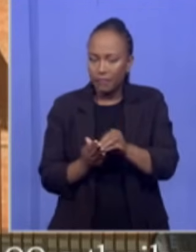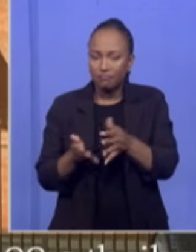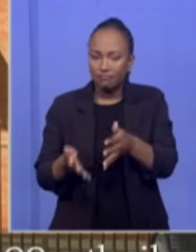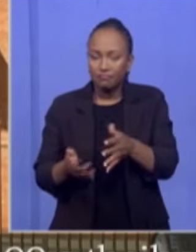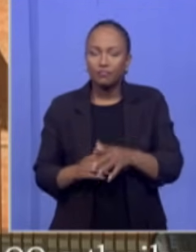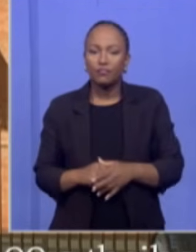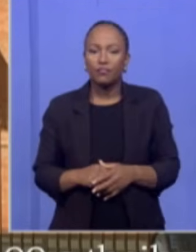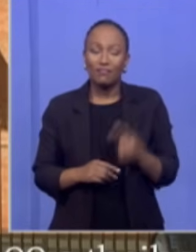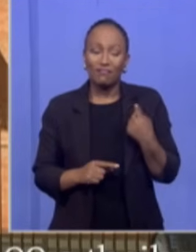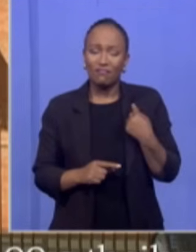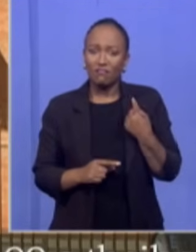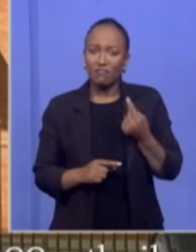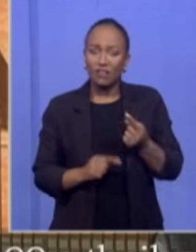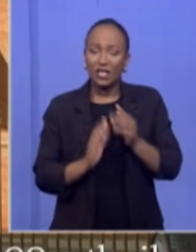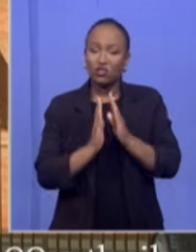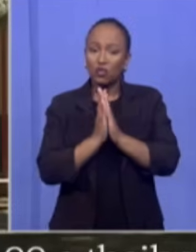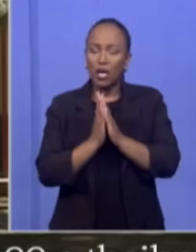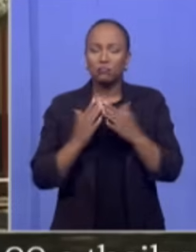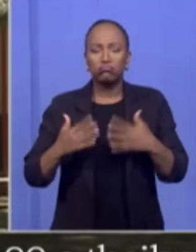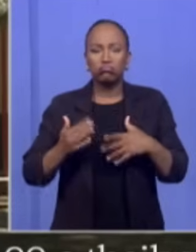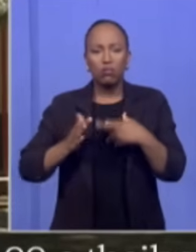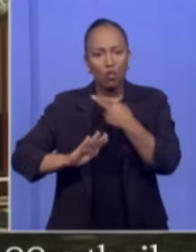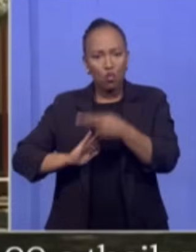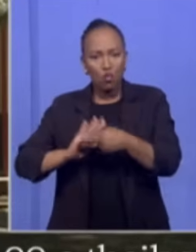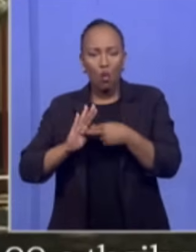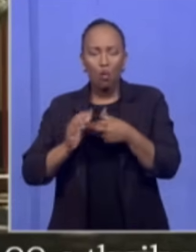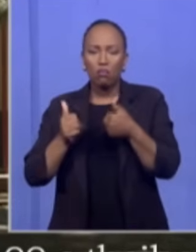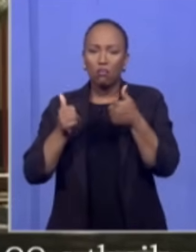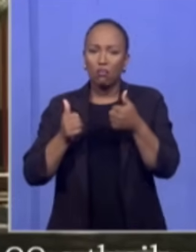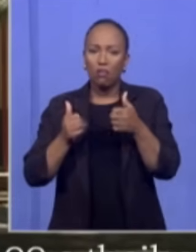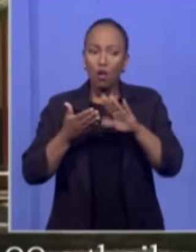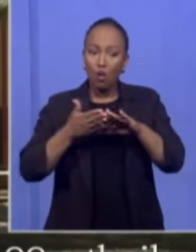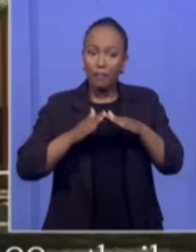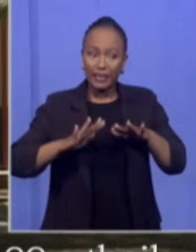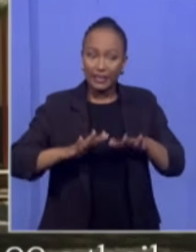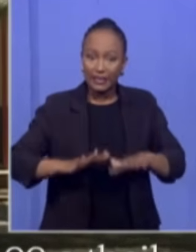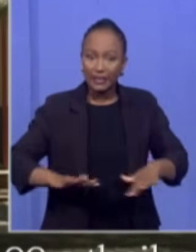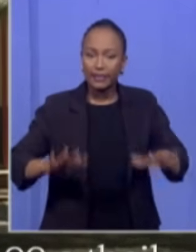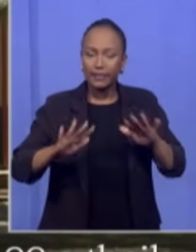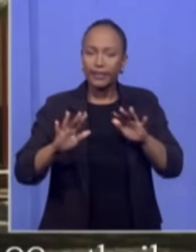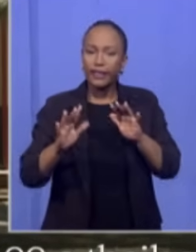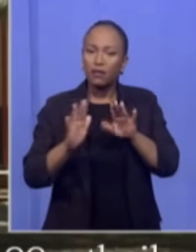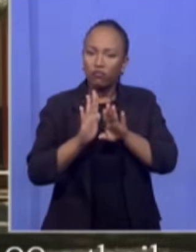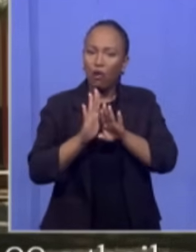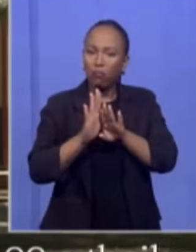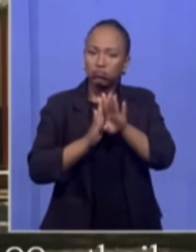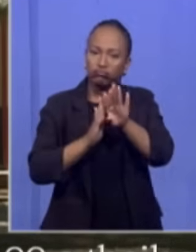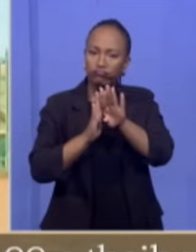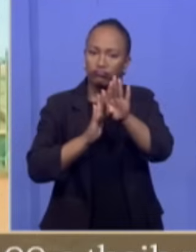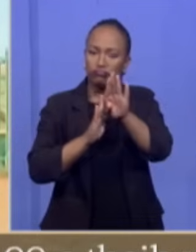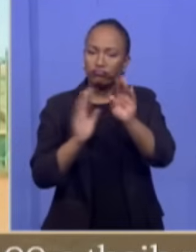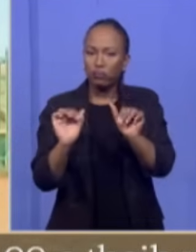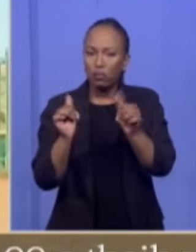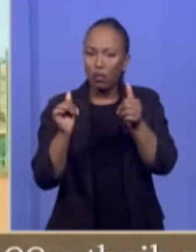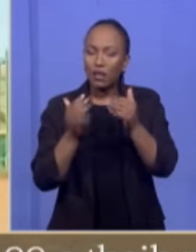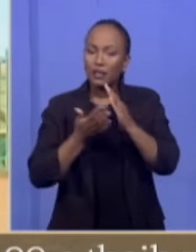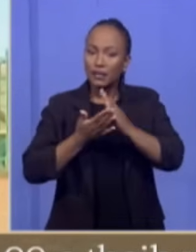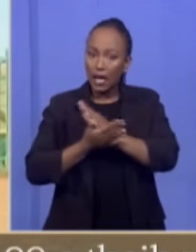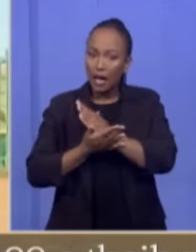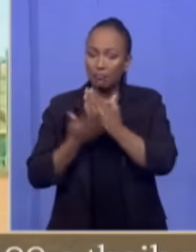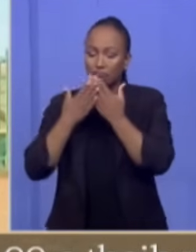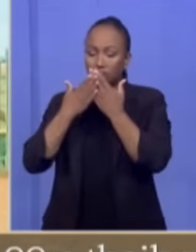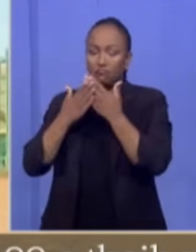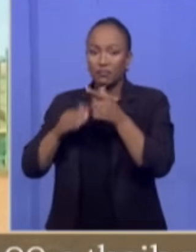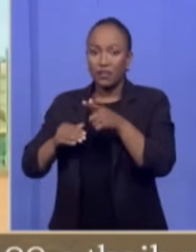e boetse e bapala karolo ya bohlokwa ho ntshetsopele ya baahi ba galeshewe. Ba bang ba bona ba qadile dithuto sekolong sa